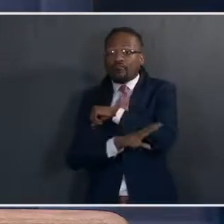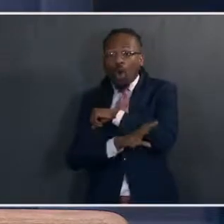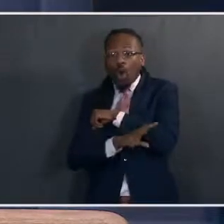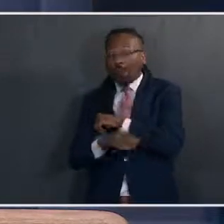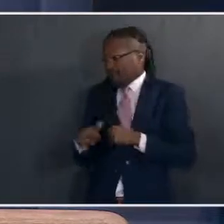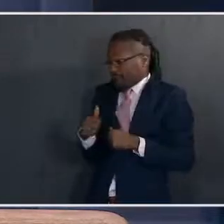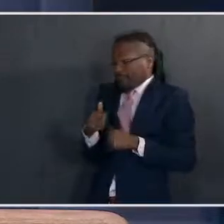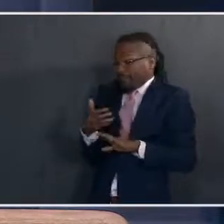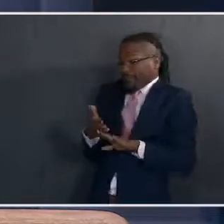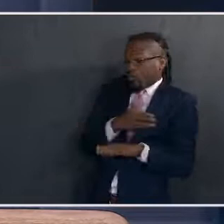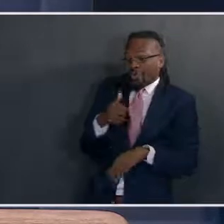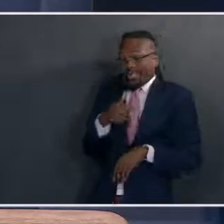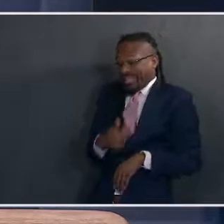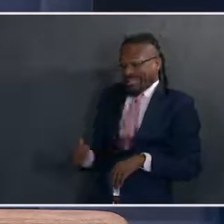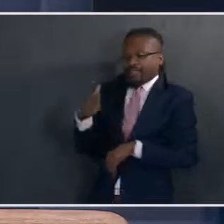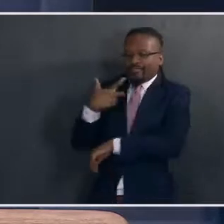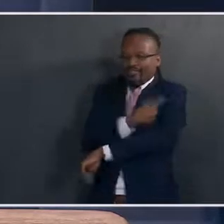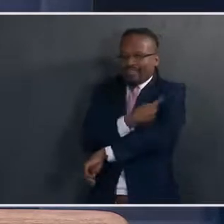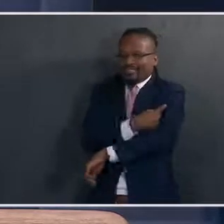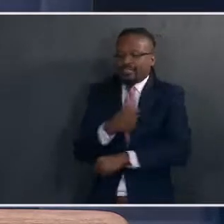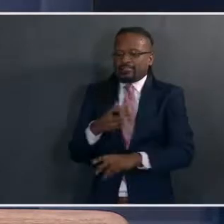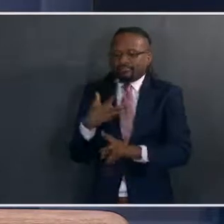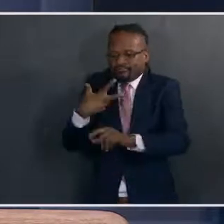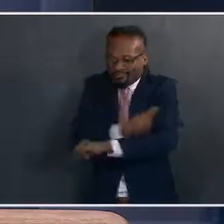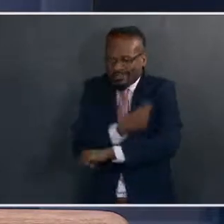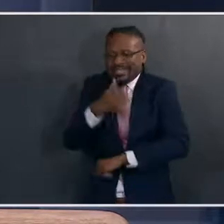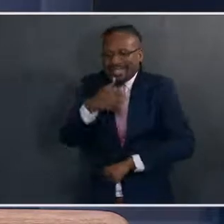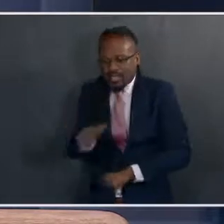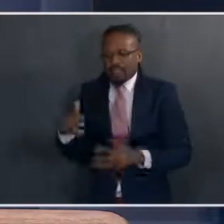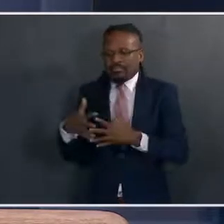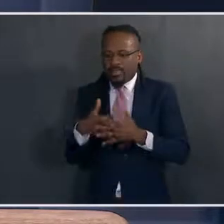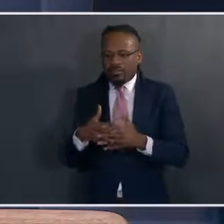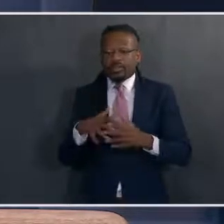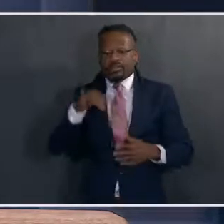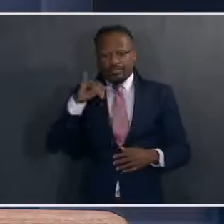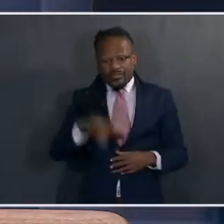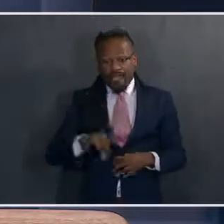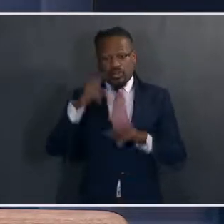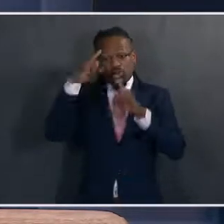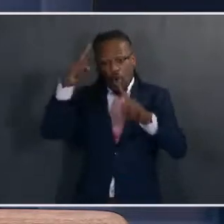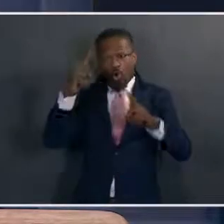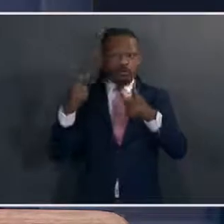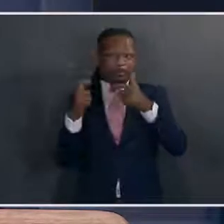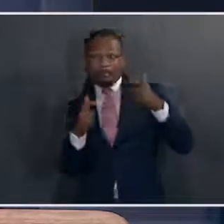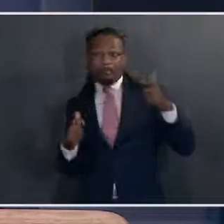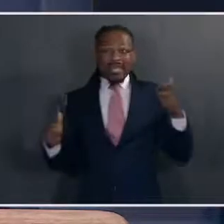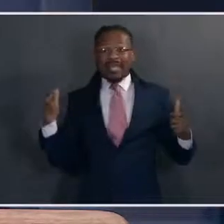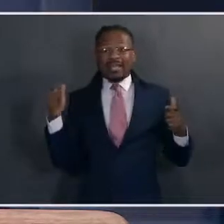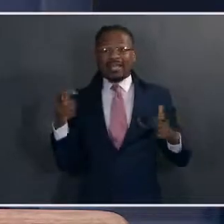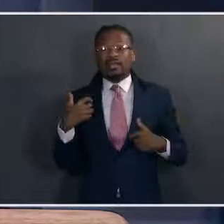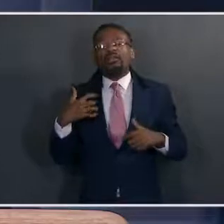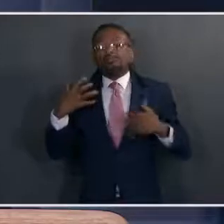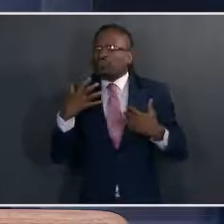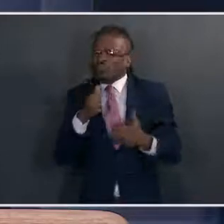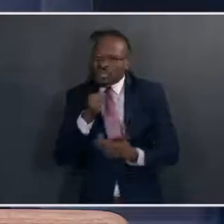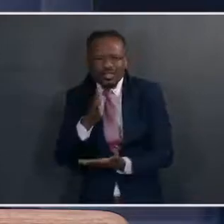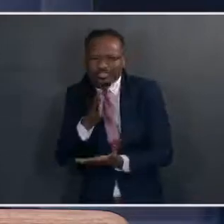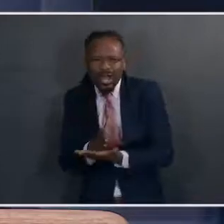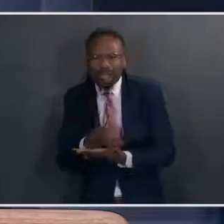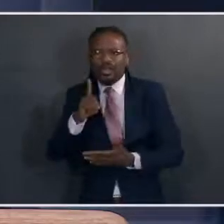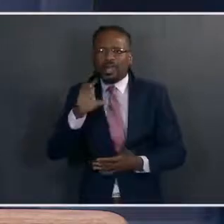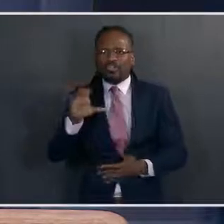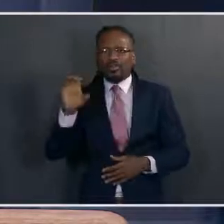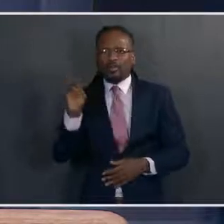put in the arm of an American, and it was seen as bold and ambitious at the time. But we're not going to stop at 100 million. We're not